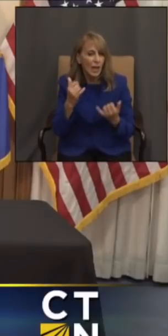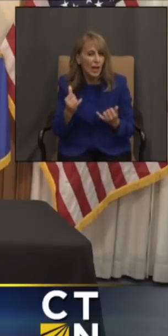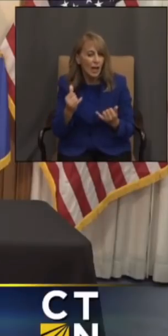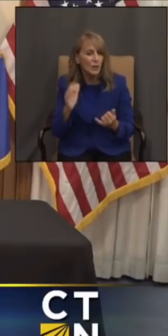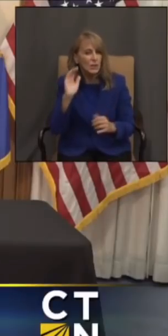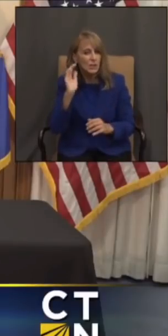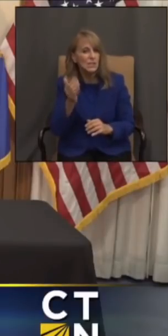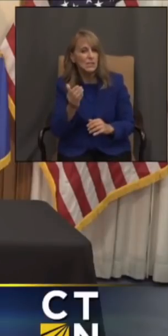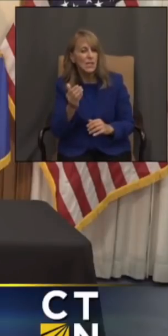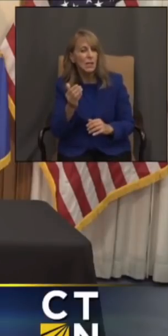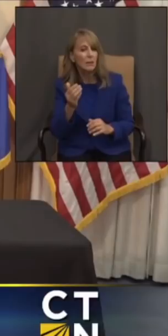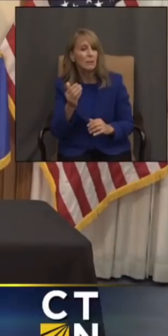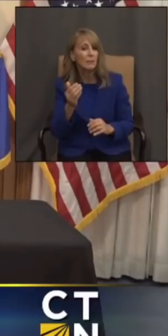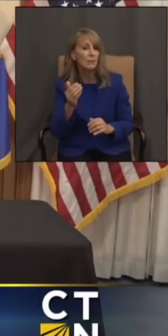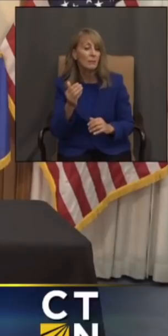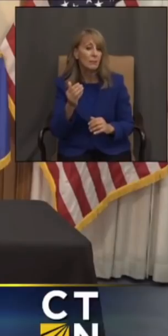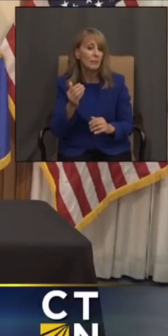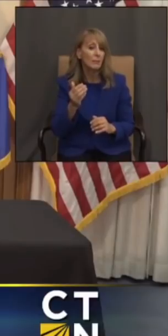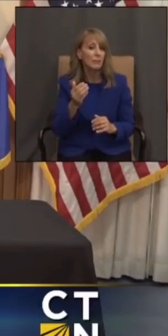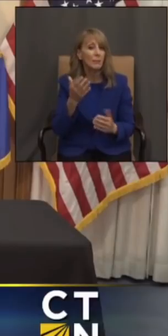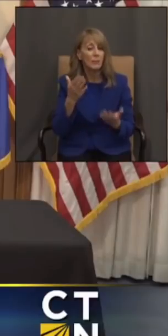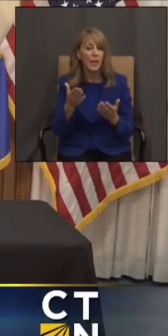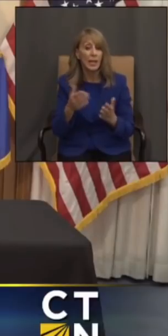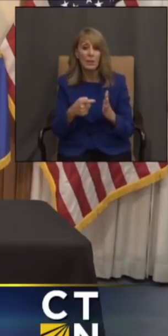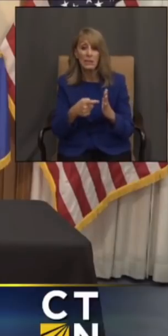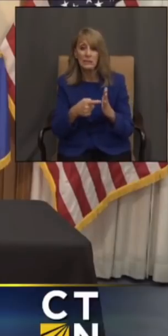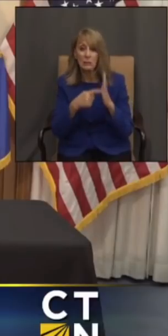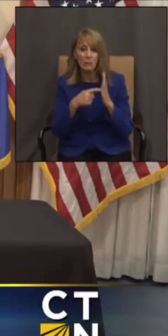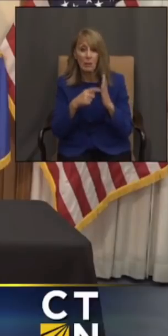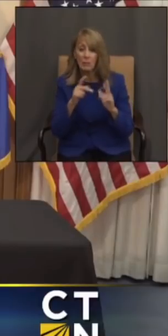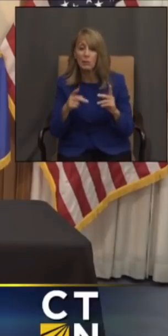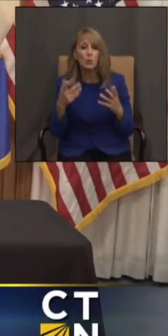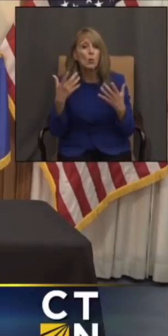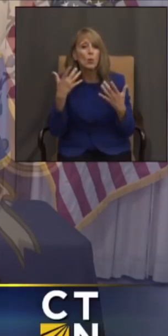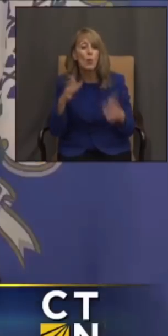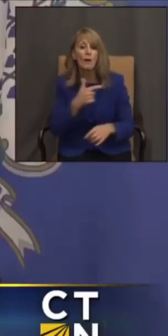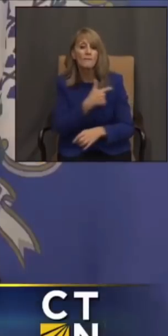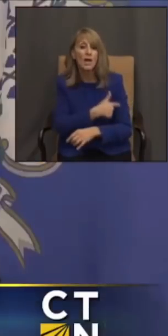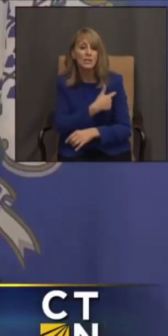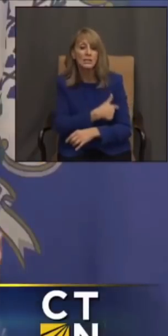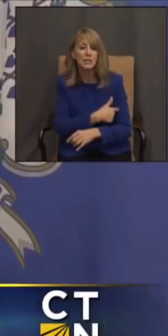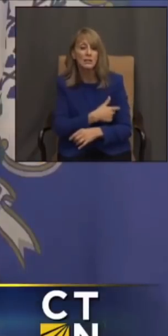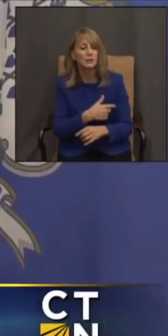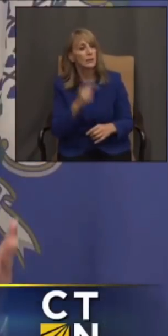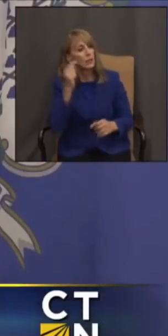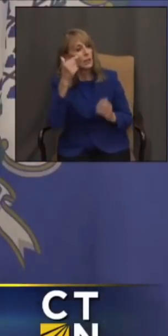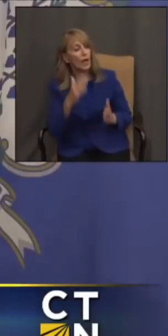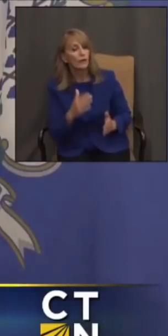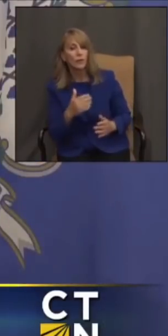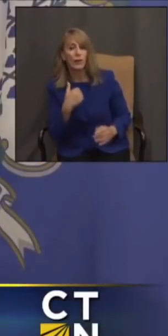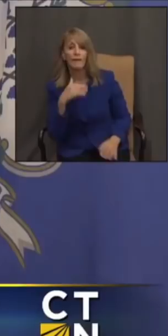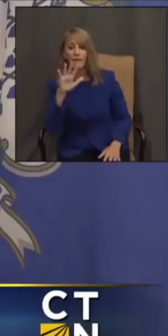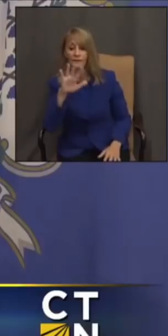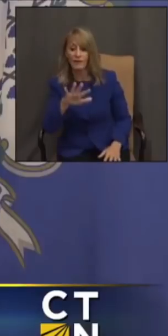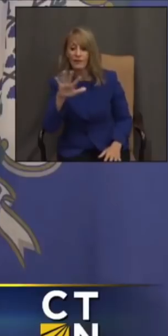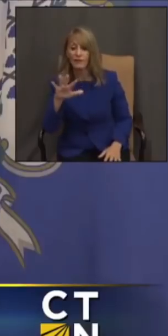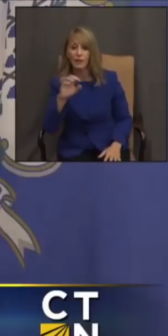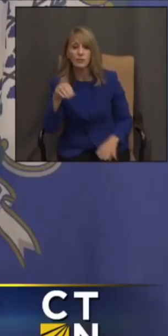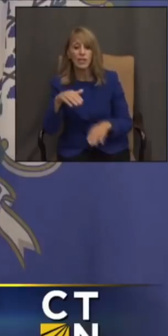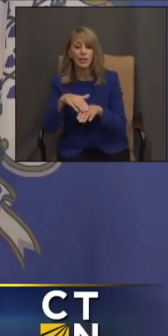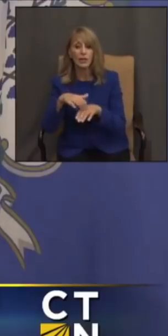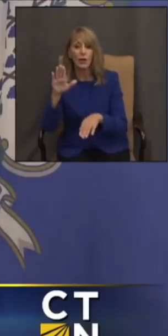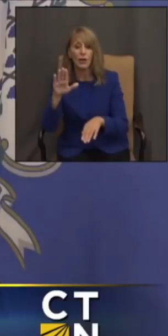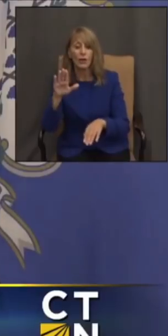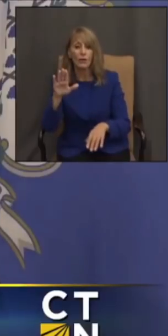point where maybe, again, the demand just isn't there? Well, we have, 55% of our folks over